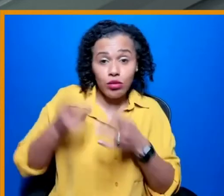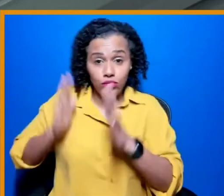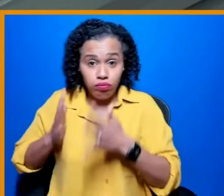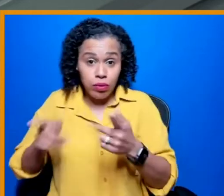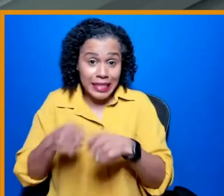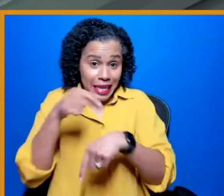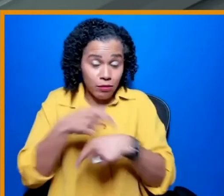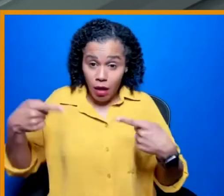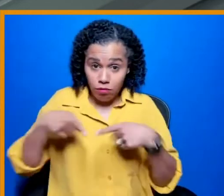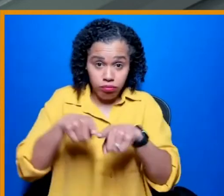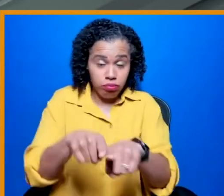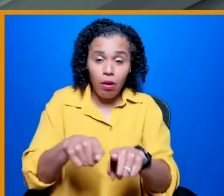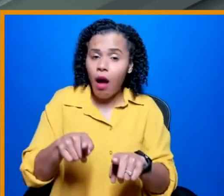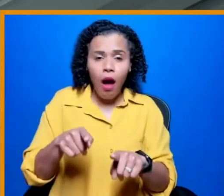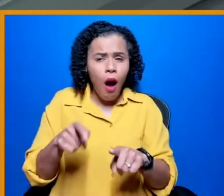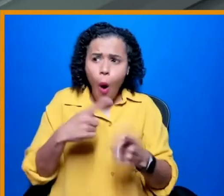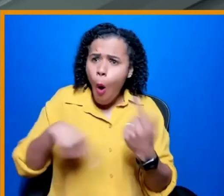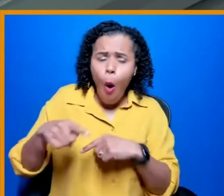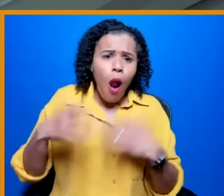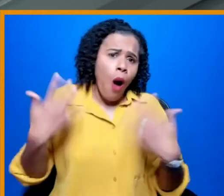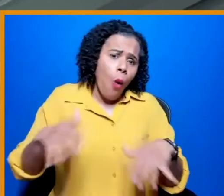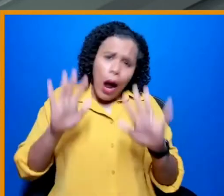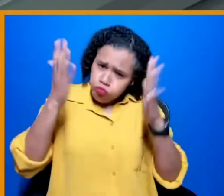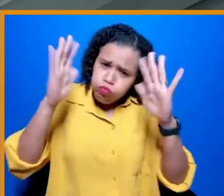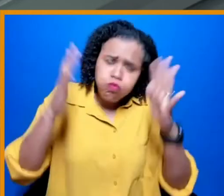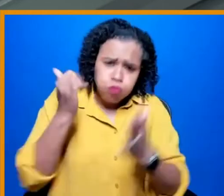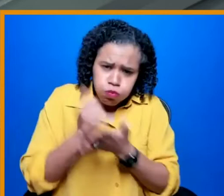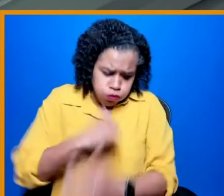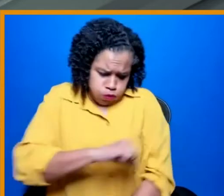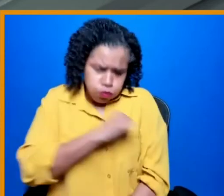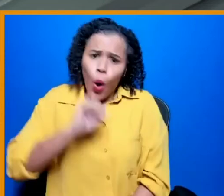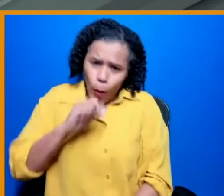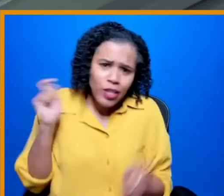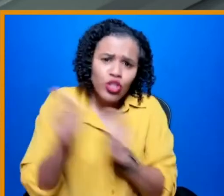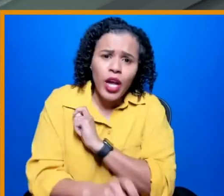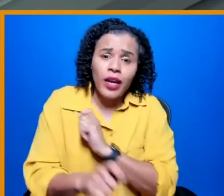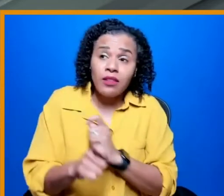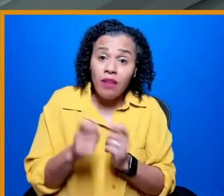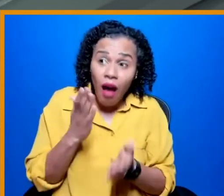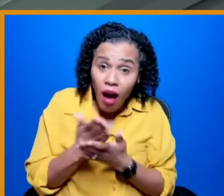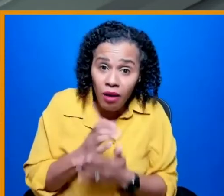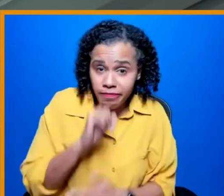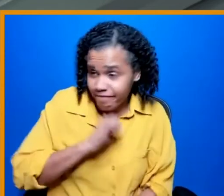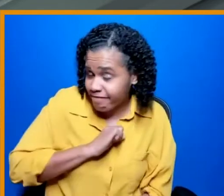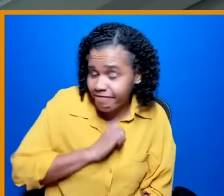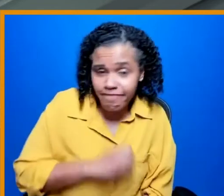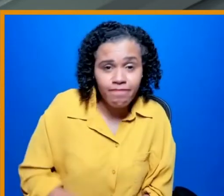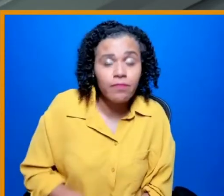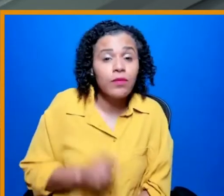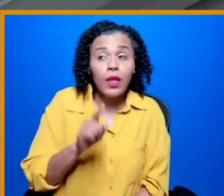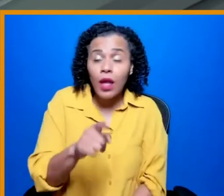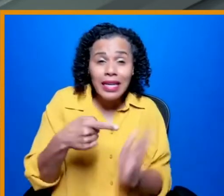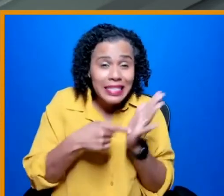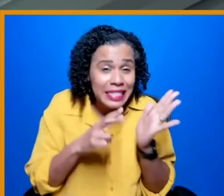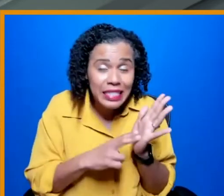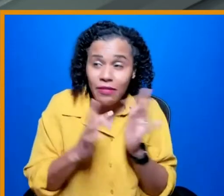universal praise and there were promises of change. I haven't noticed that much. All TV programmes and internet clips do now come